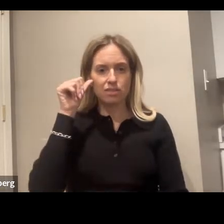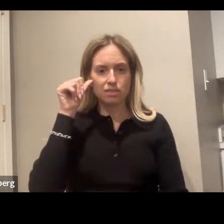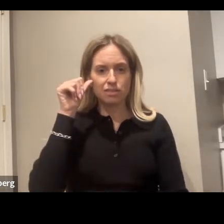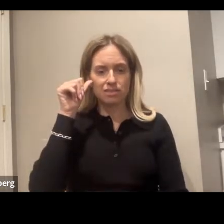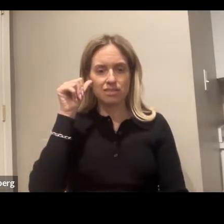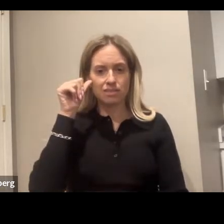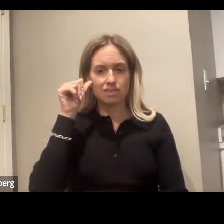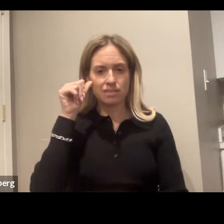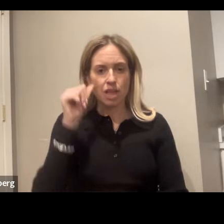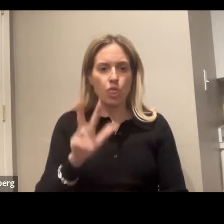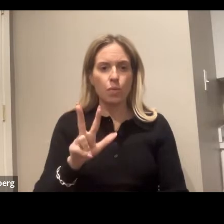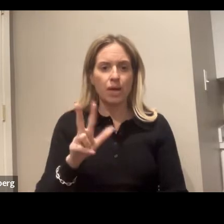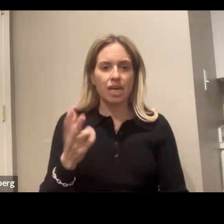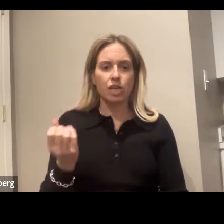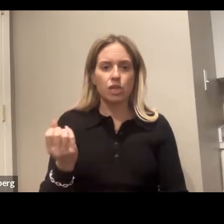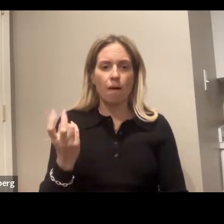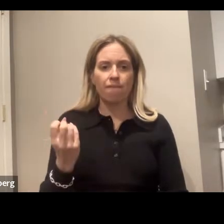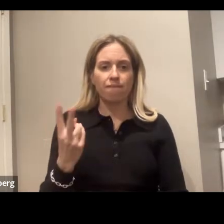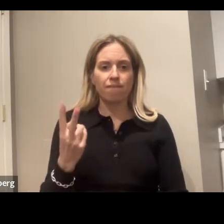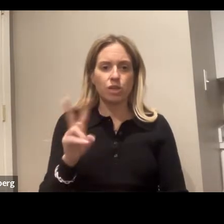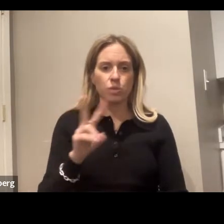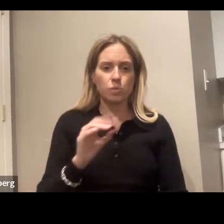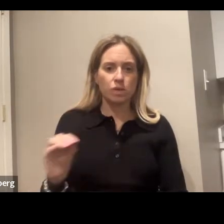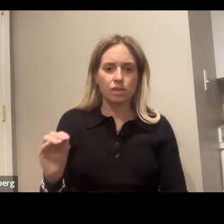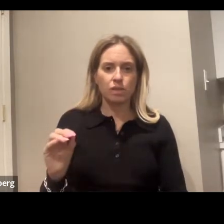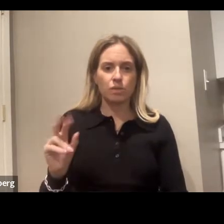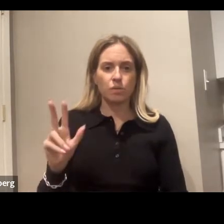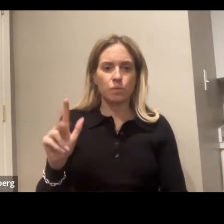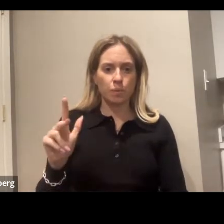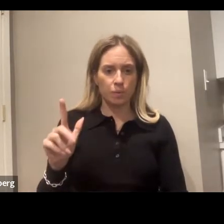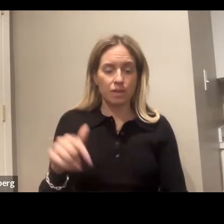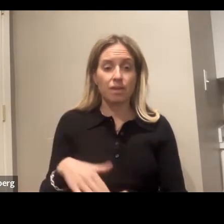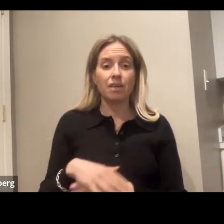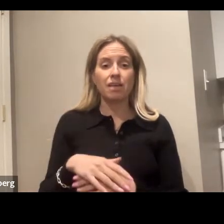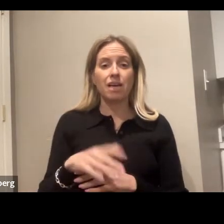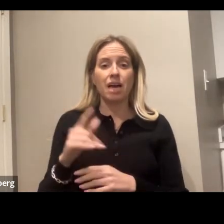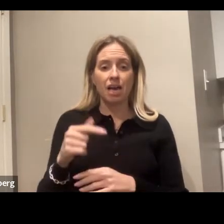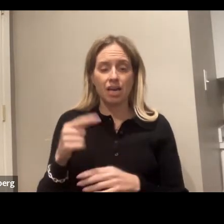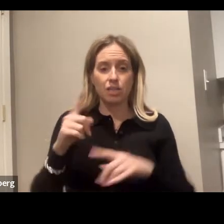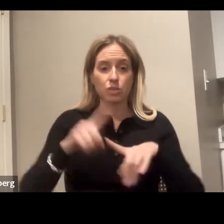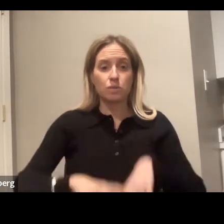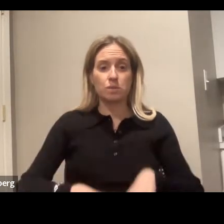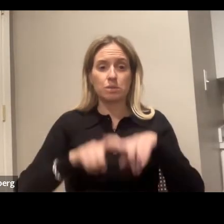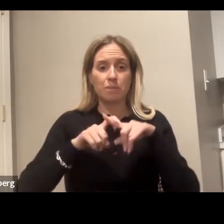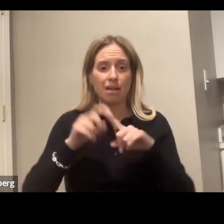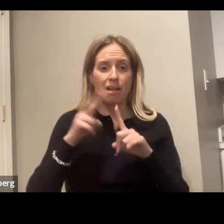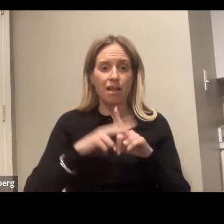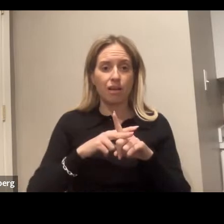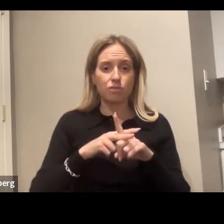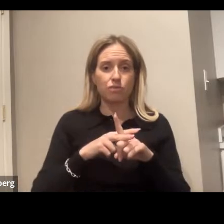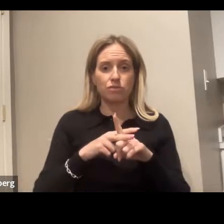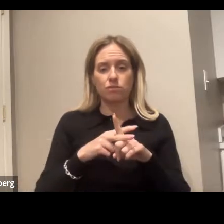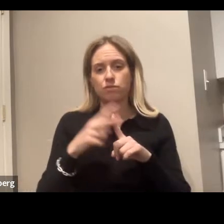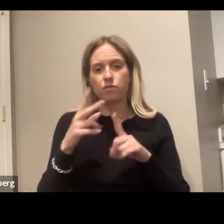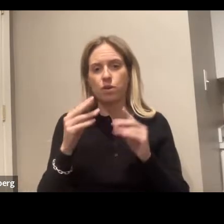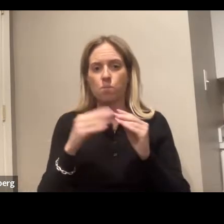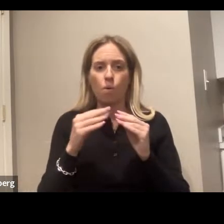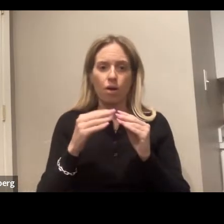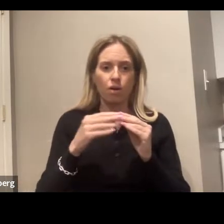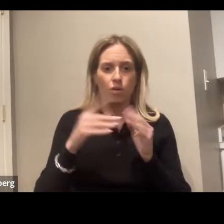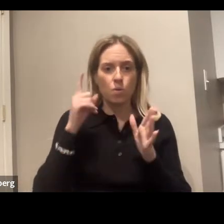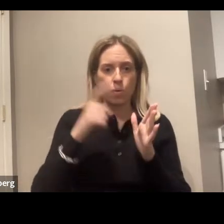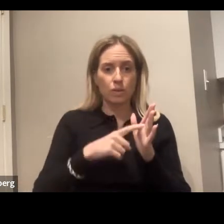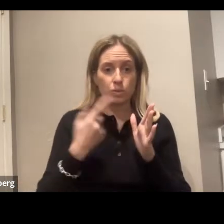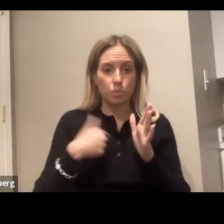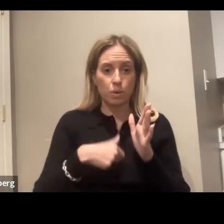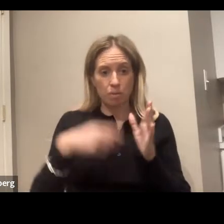they responded. 3/12. Yes, 3/12. Mr. Duce has decided to suspend the application until further notice. We'll keep you informed as we move